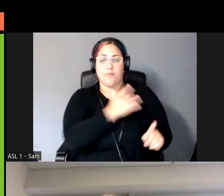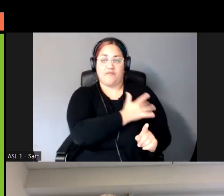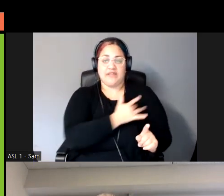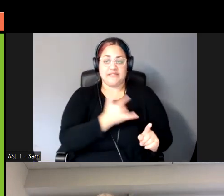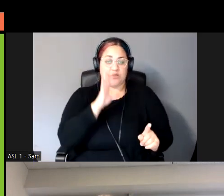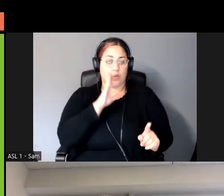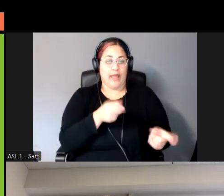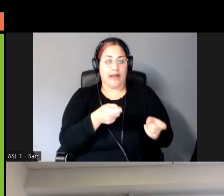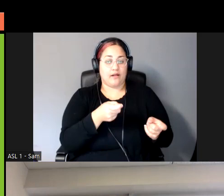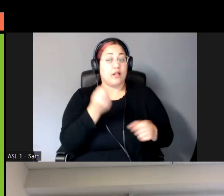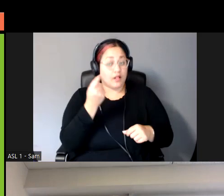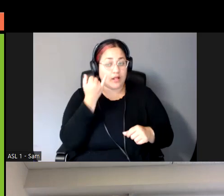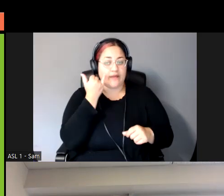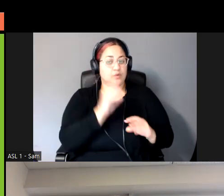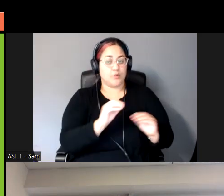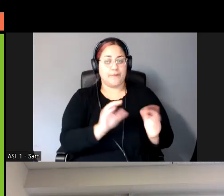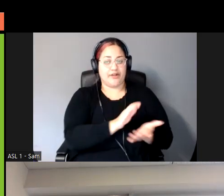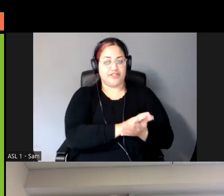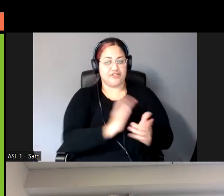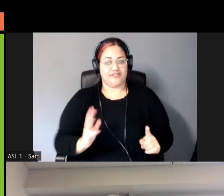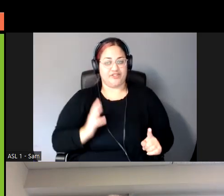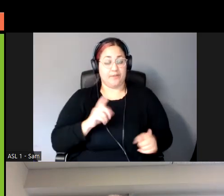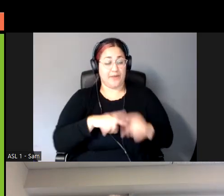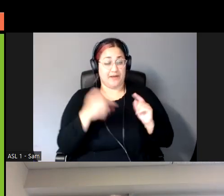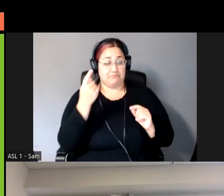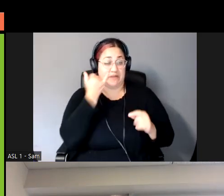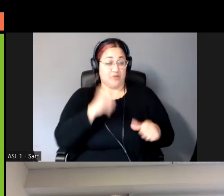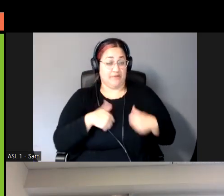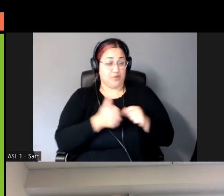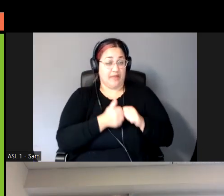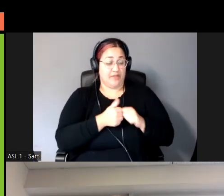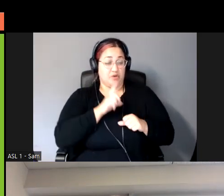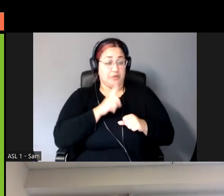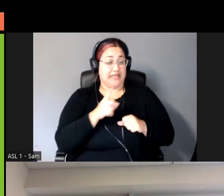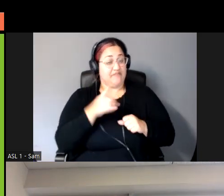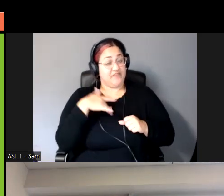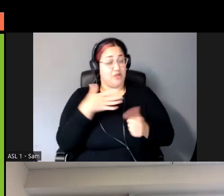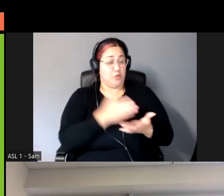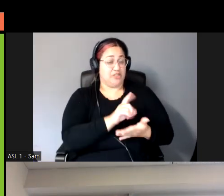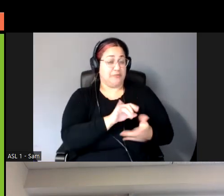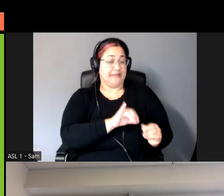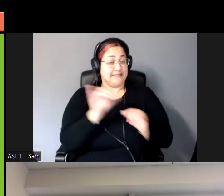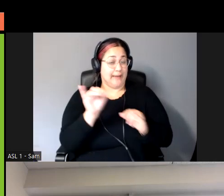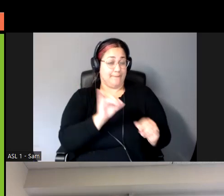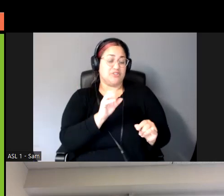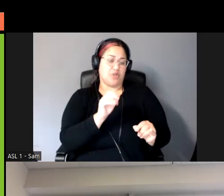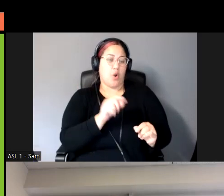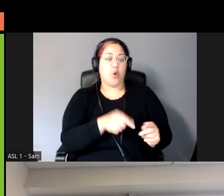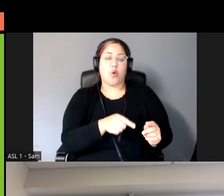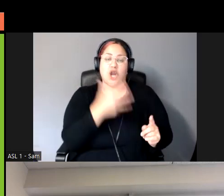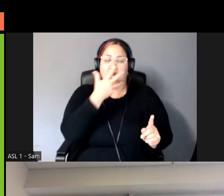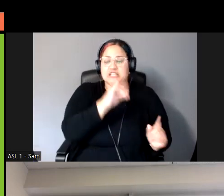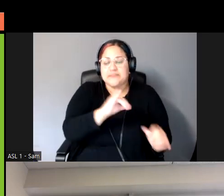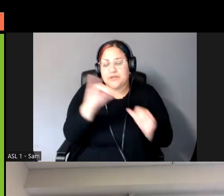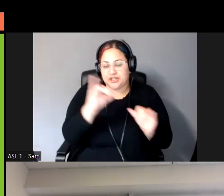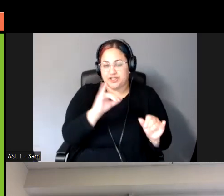but most of it will be. So it's going to be very similar in every province. Great. I don't see any other questions.